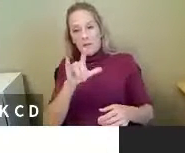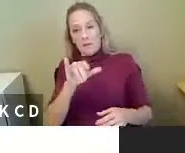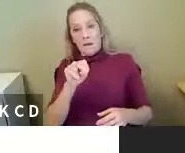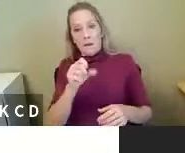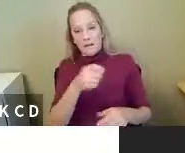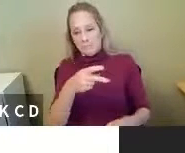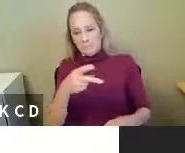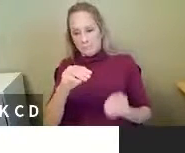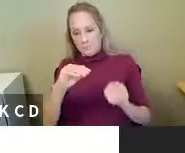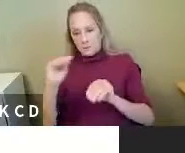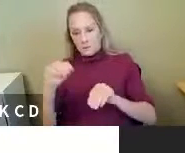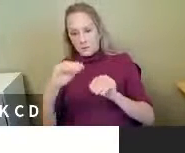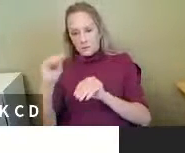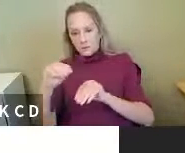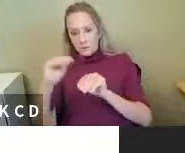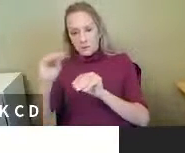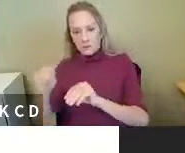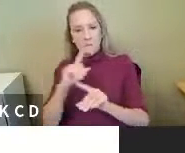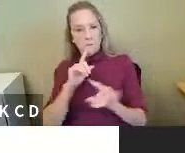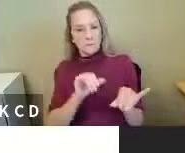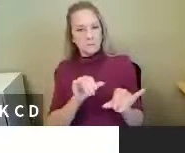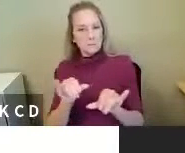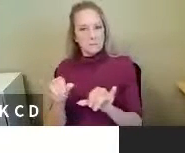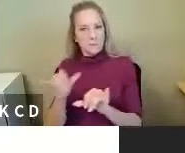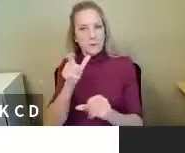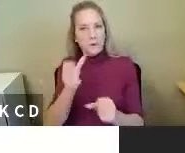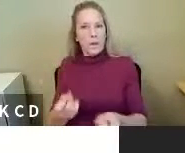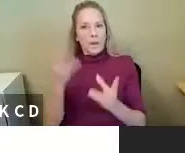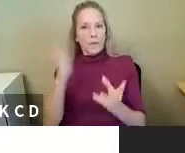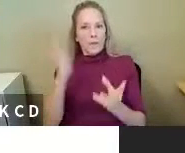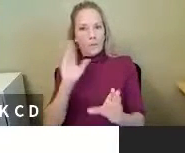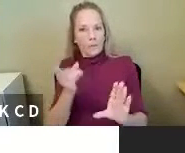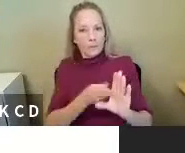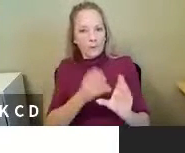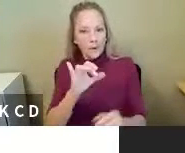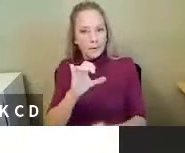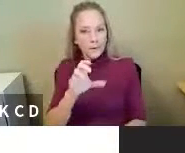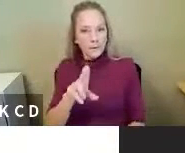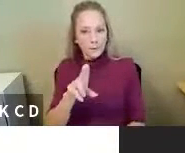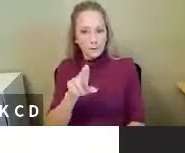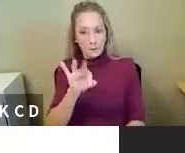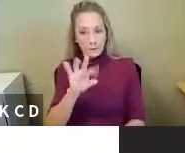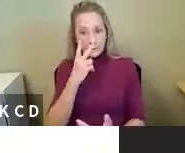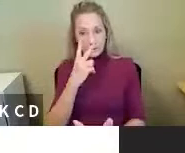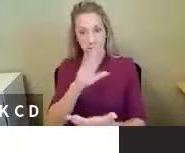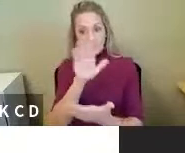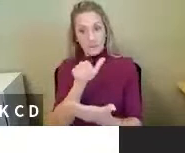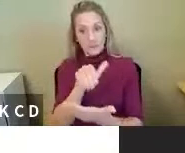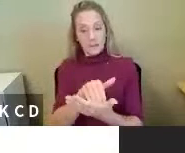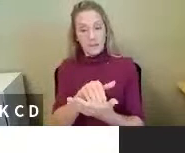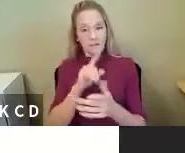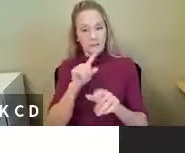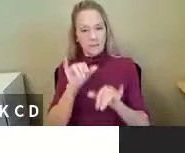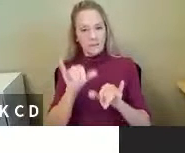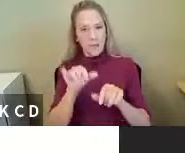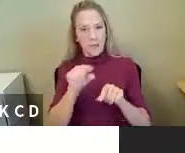percentage of how many of those end up in the ICU. So on a percentage basis, if you look in the middle, it's steady in the